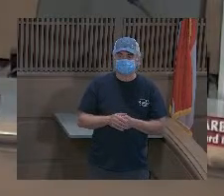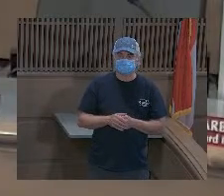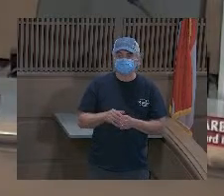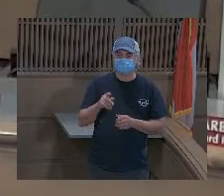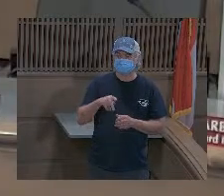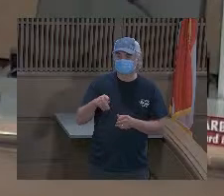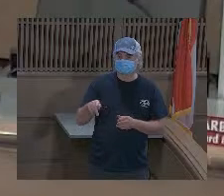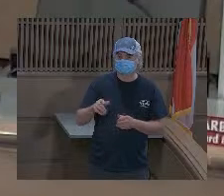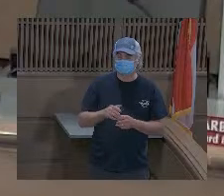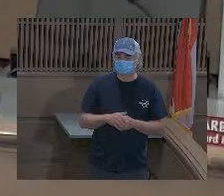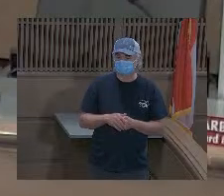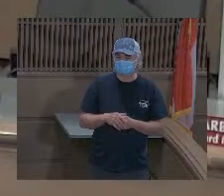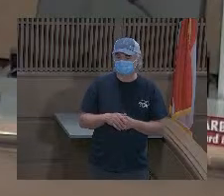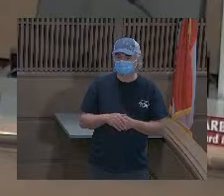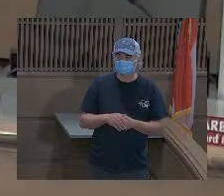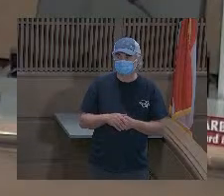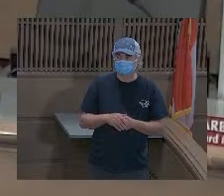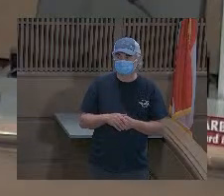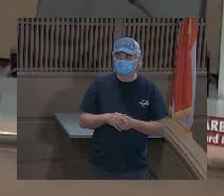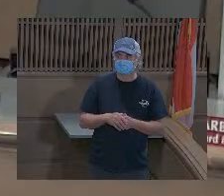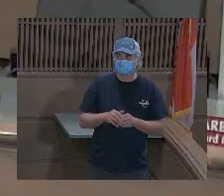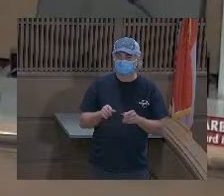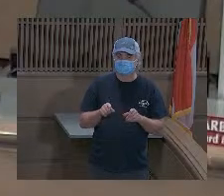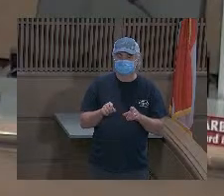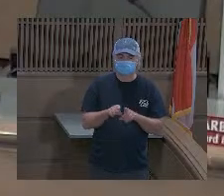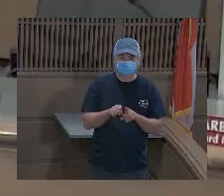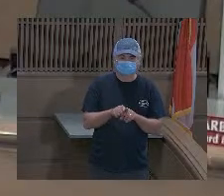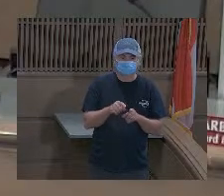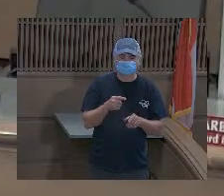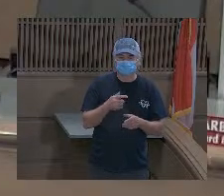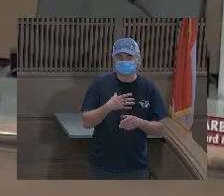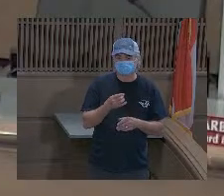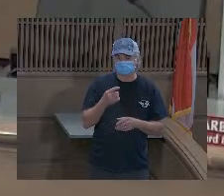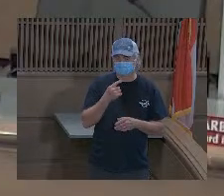acknowledge the 20th anniversary of 9/11 this weekend.